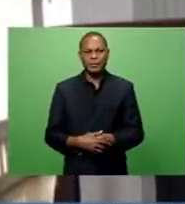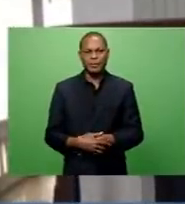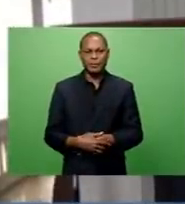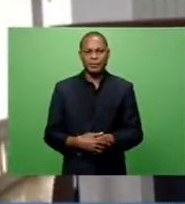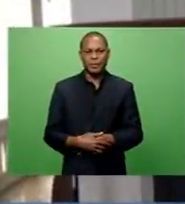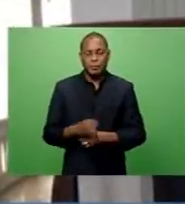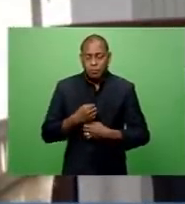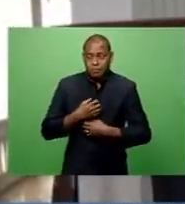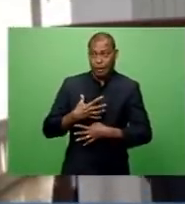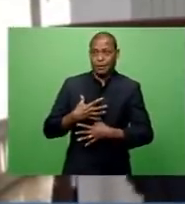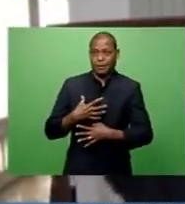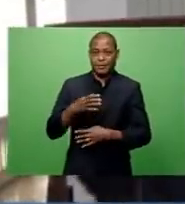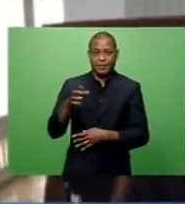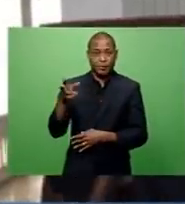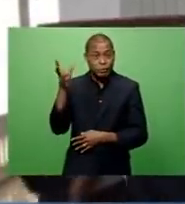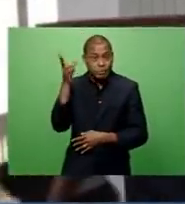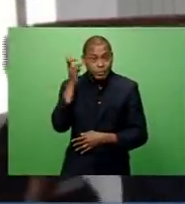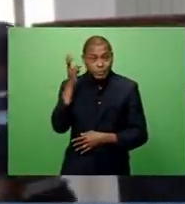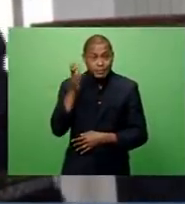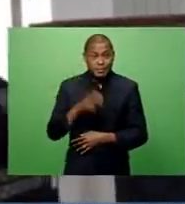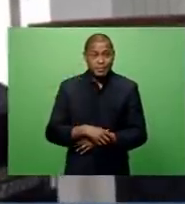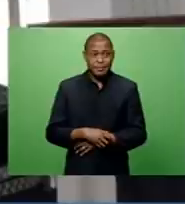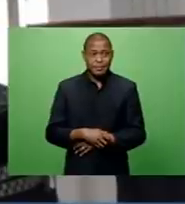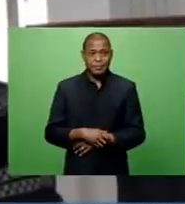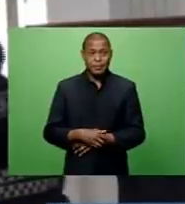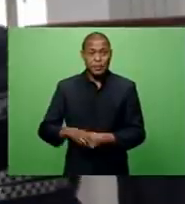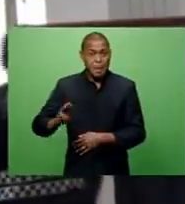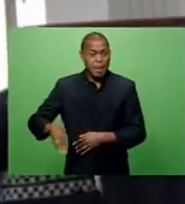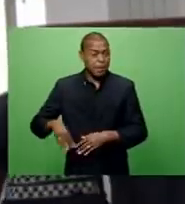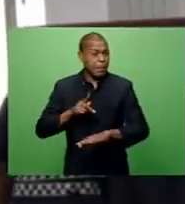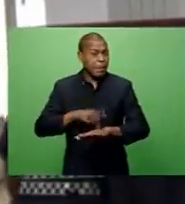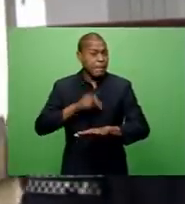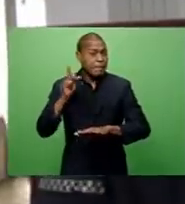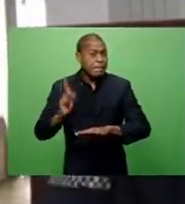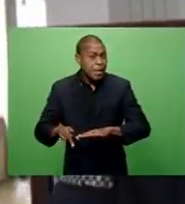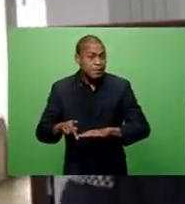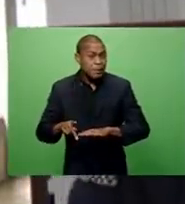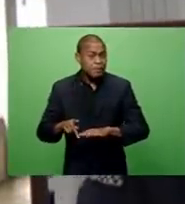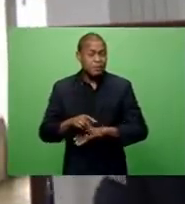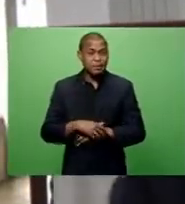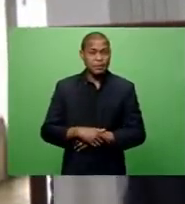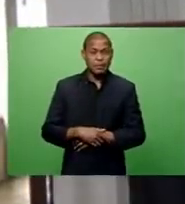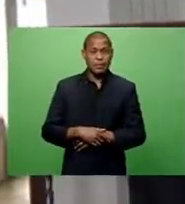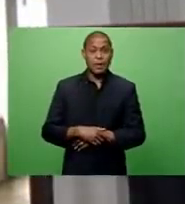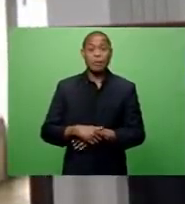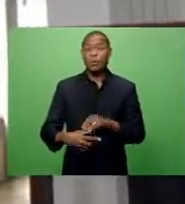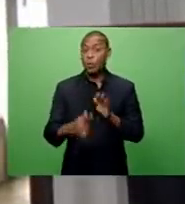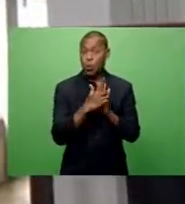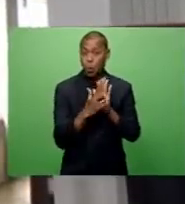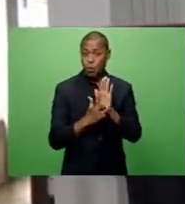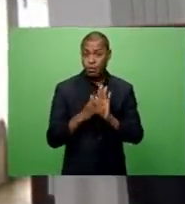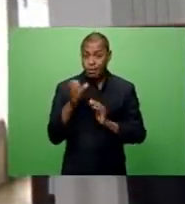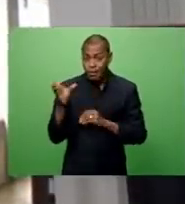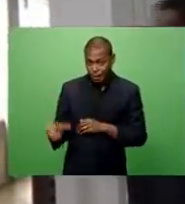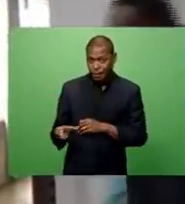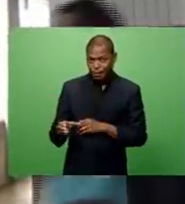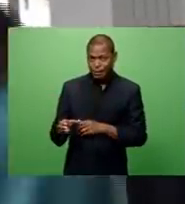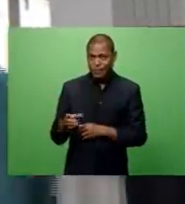to hear a member of parliament, an honourable member of parliament, and a lawyer saying